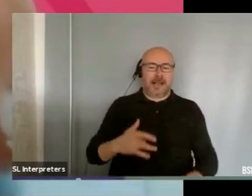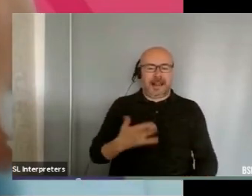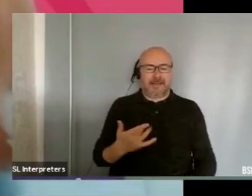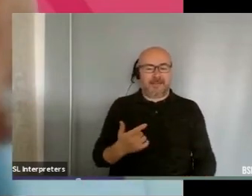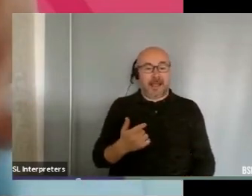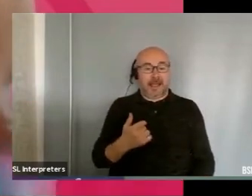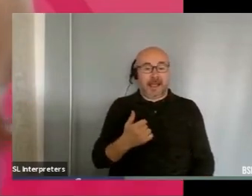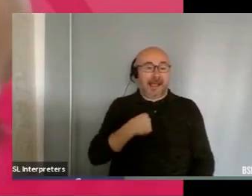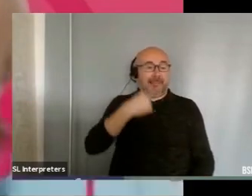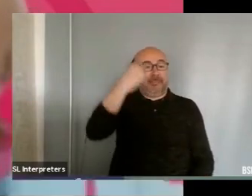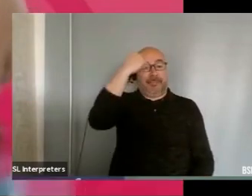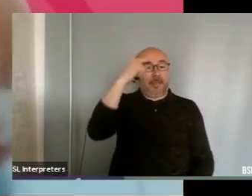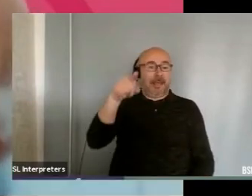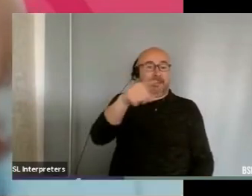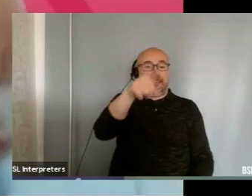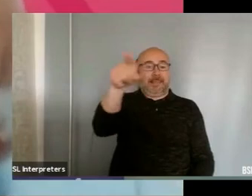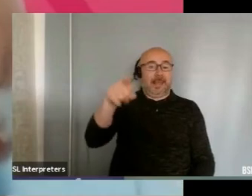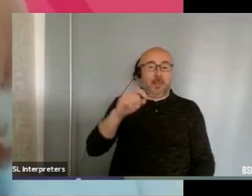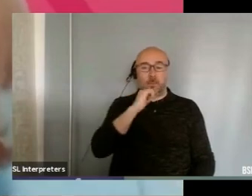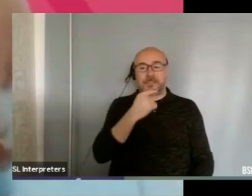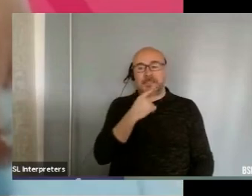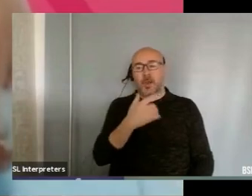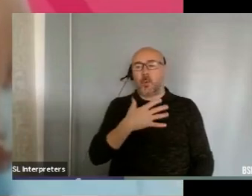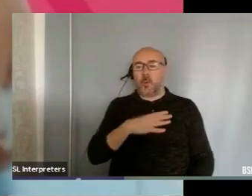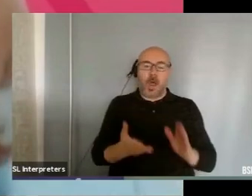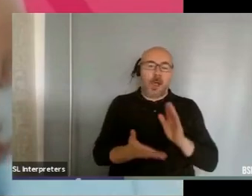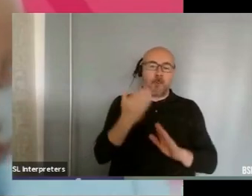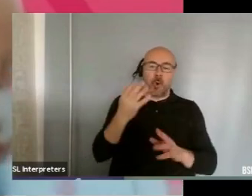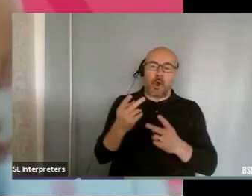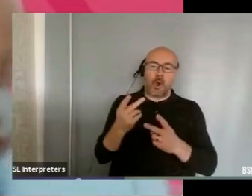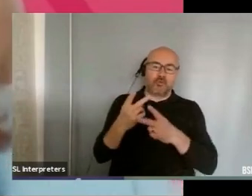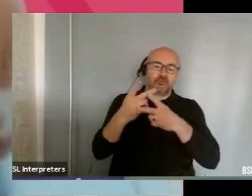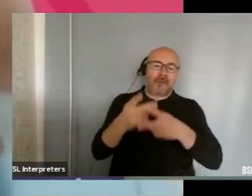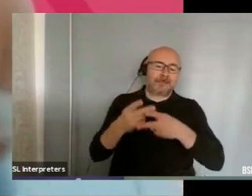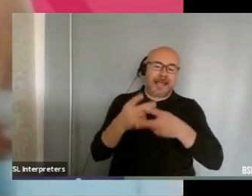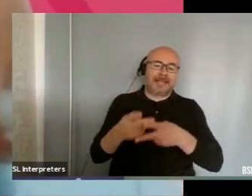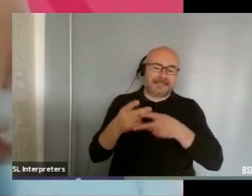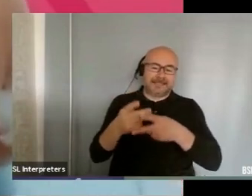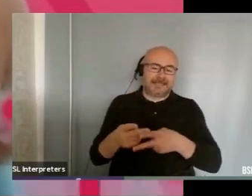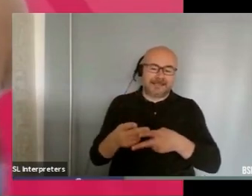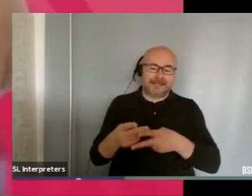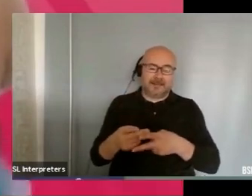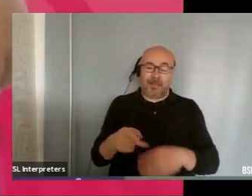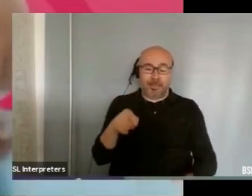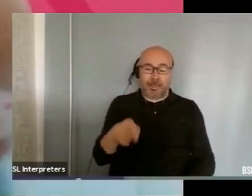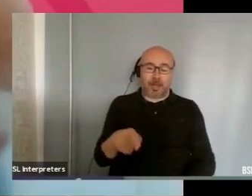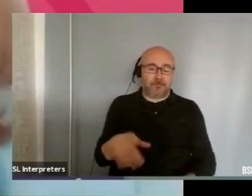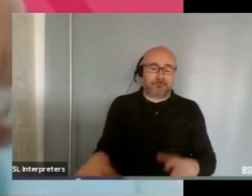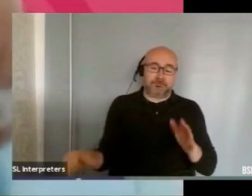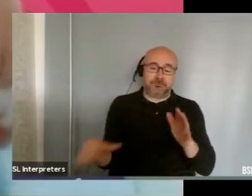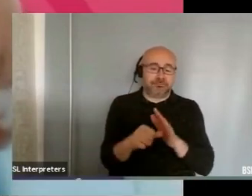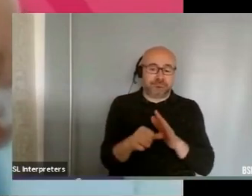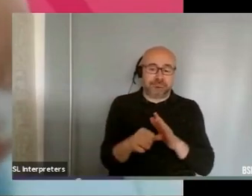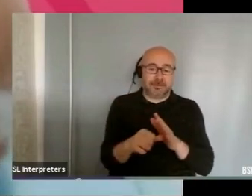things they would say was more respite care, which is always a challenge, and